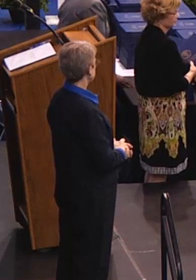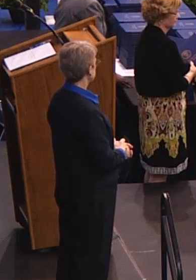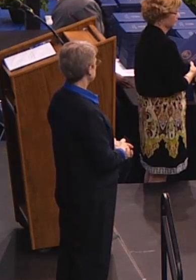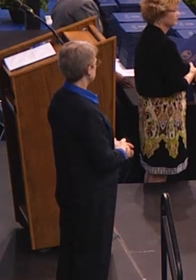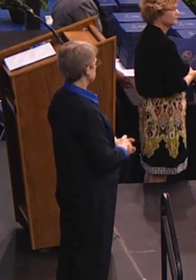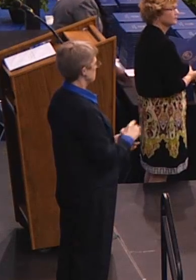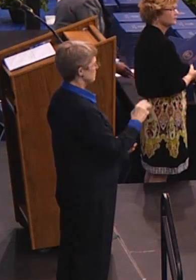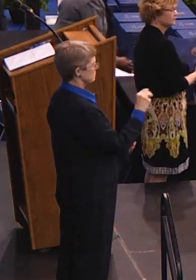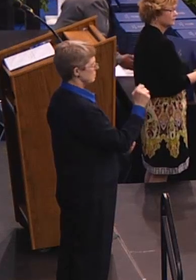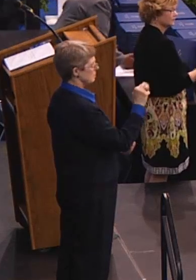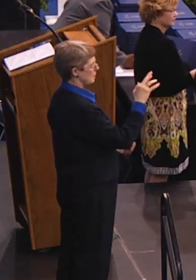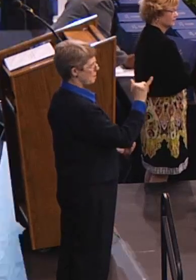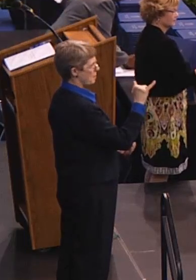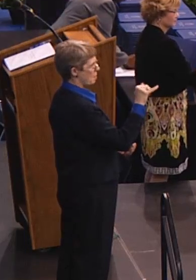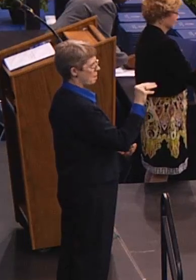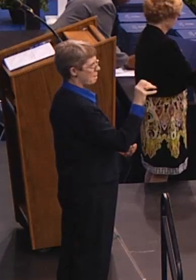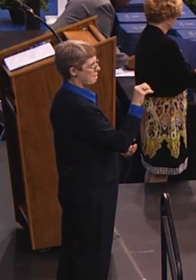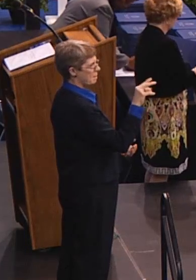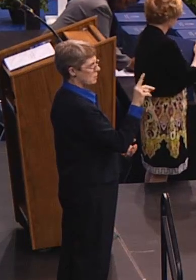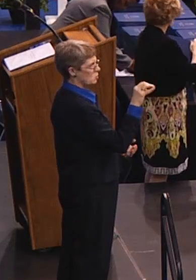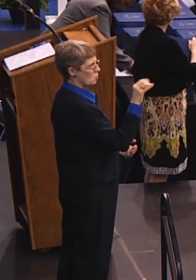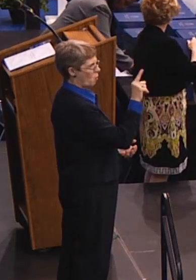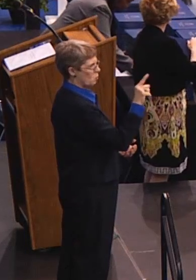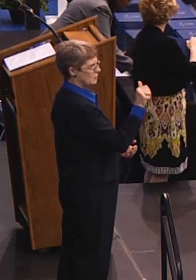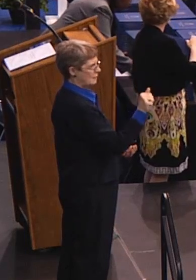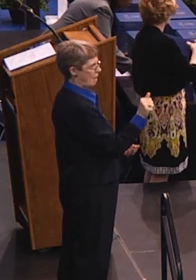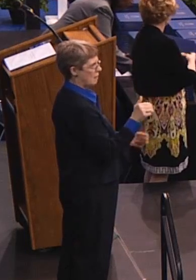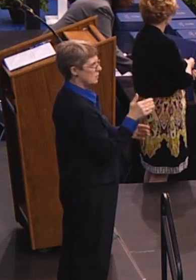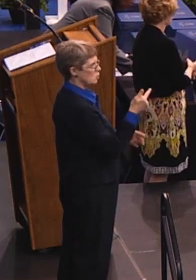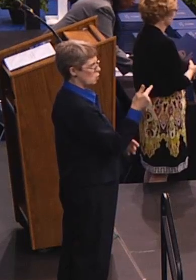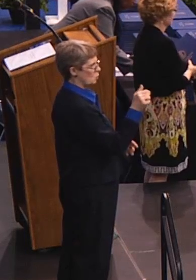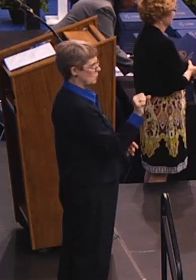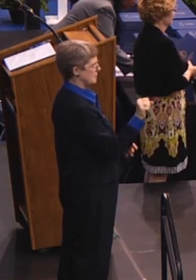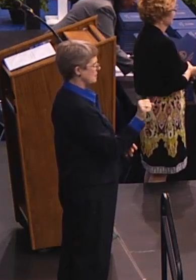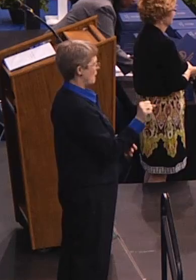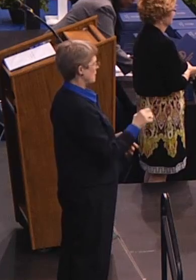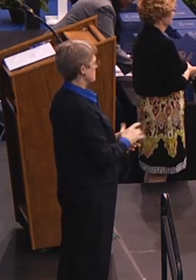Mary Lou S. Mendoza, General Studies.